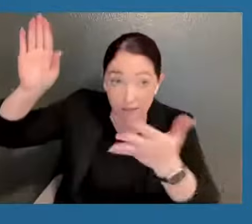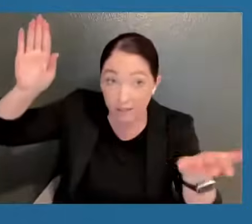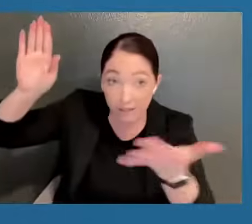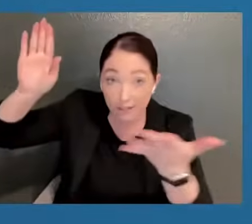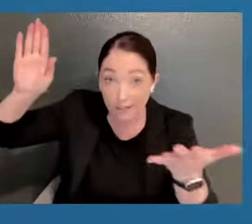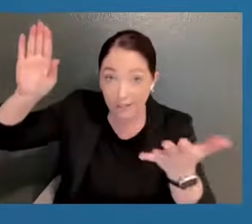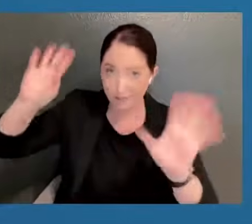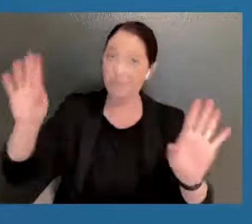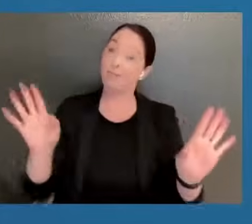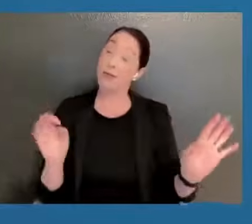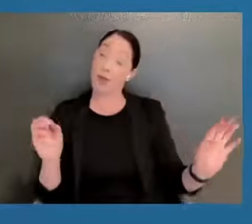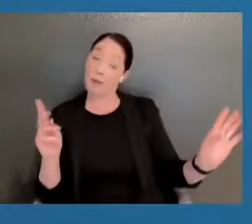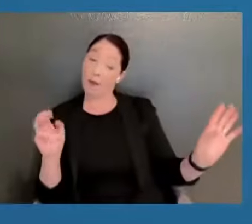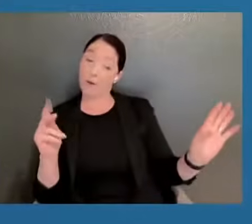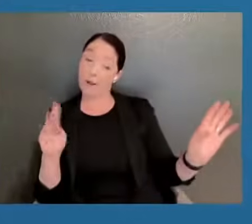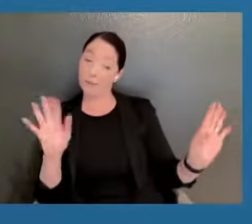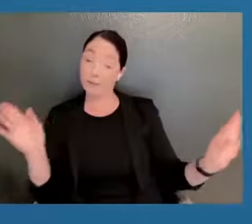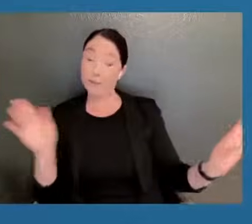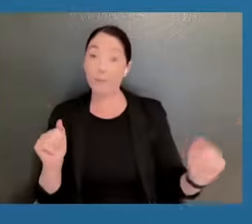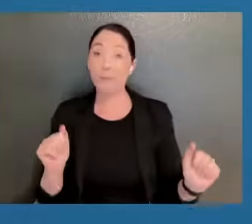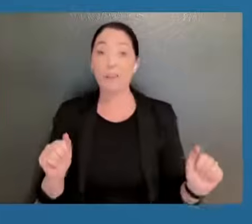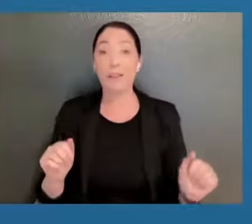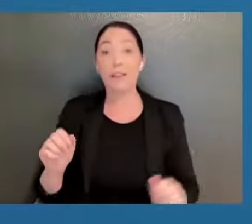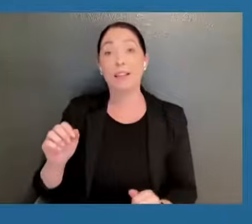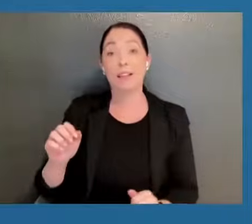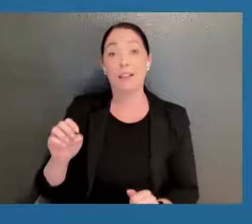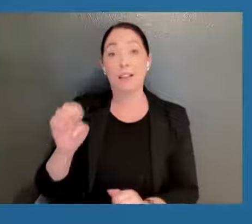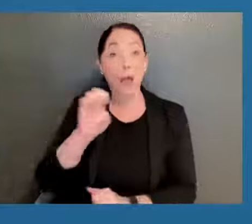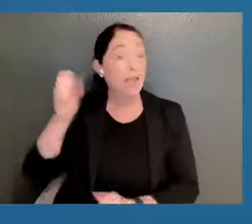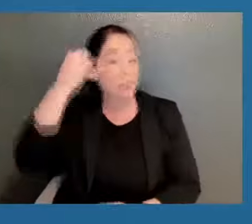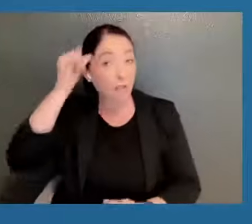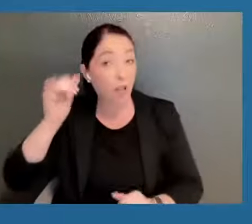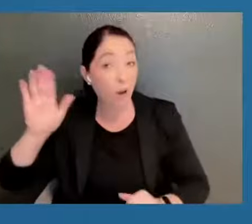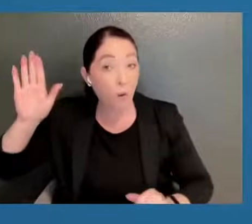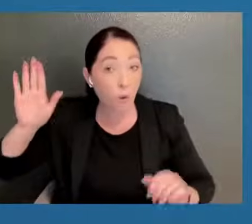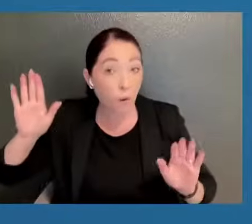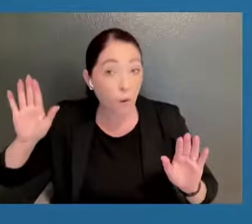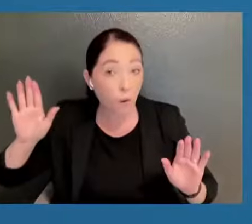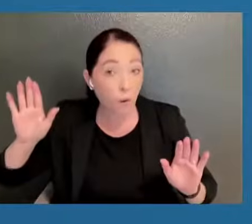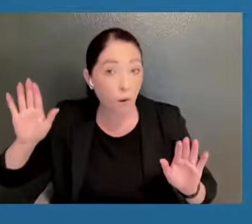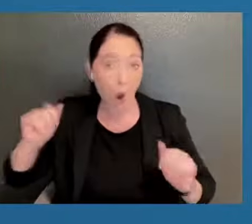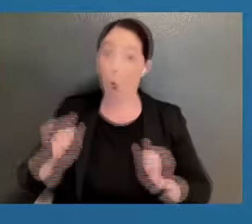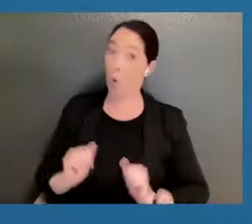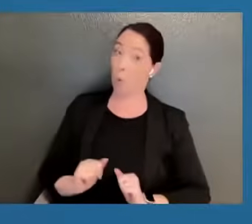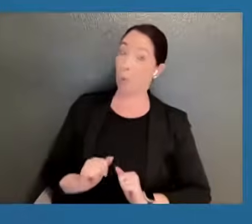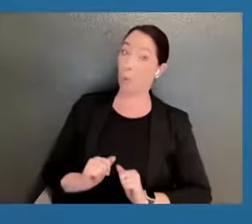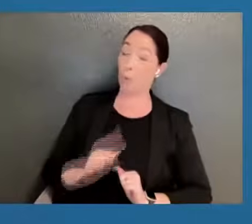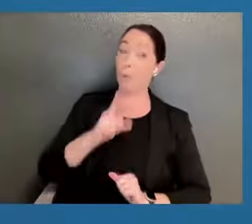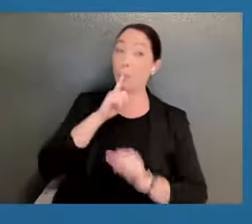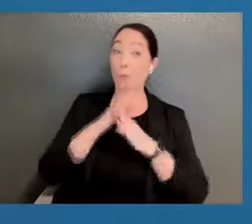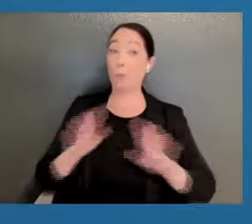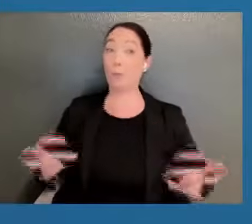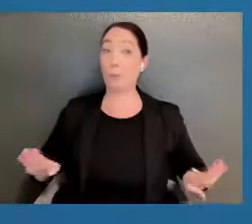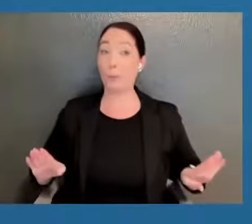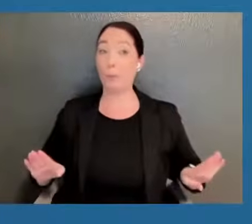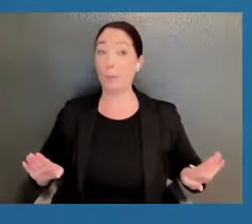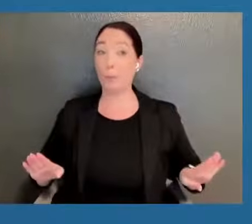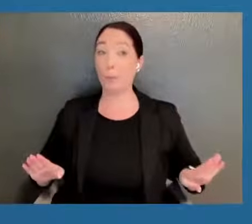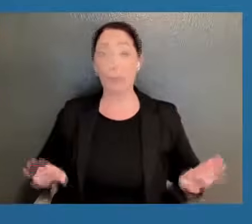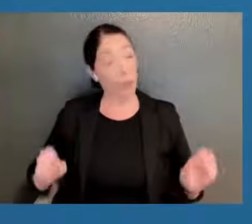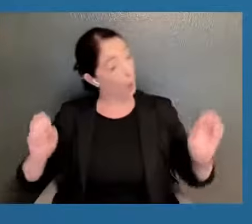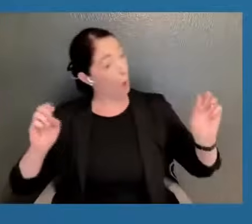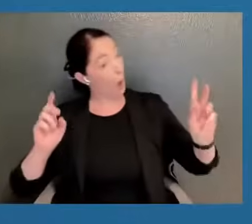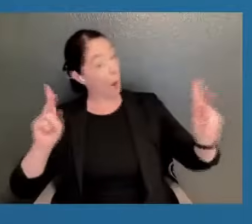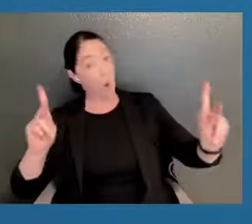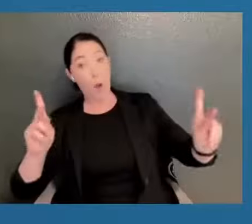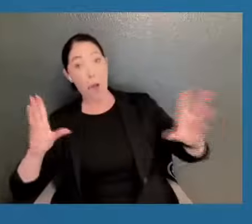Okay. All those in favor of East Buffalo, raise your hand and shout. Okay. Good